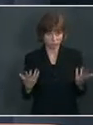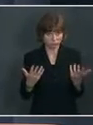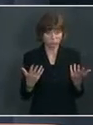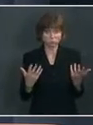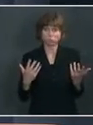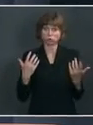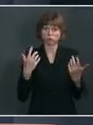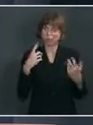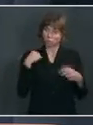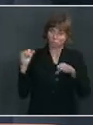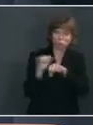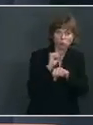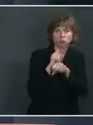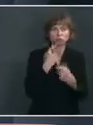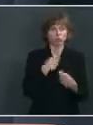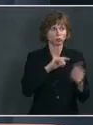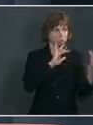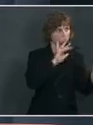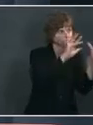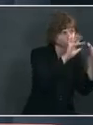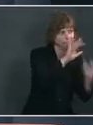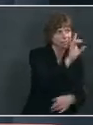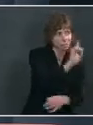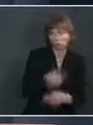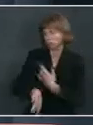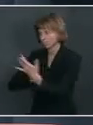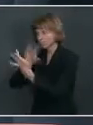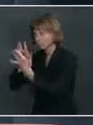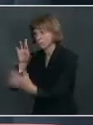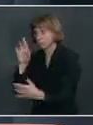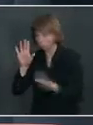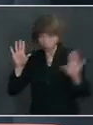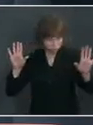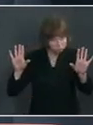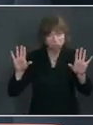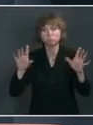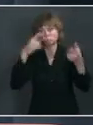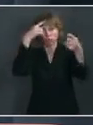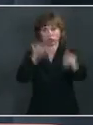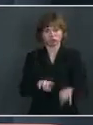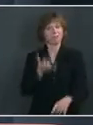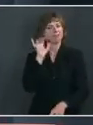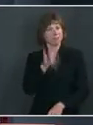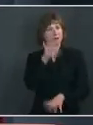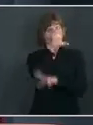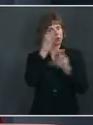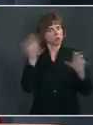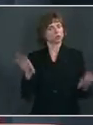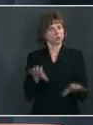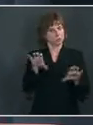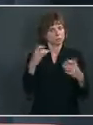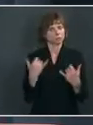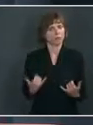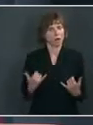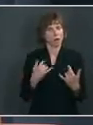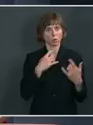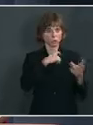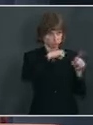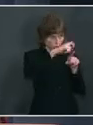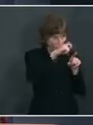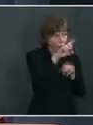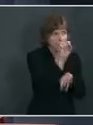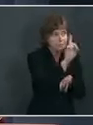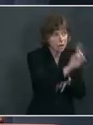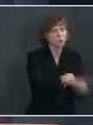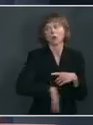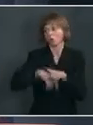to reach out to Democrats and Republicans to do exactly that. And that's exactly what he's doing. He is calling, he's had calls with Democratic